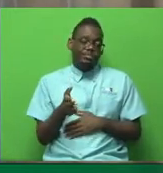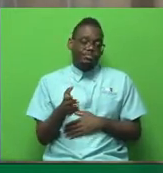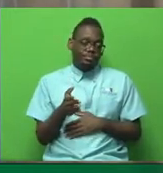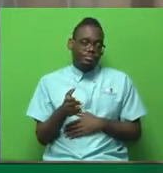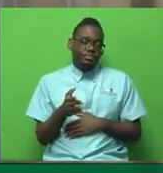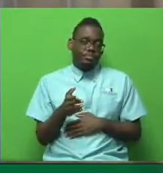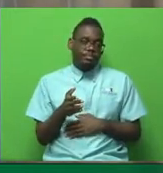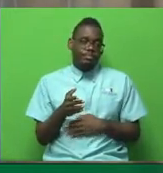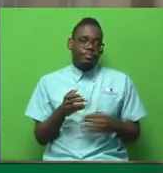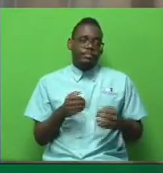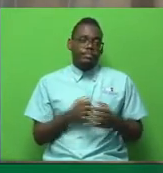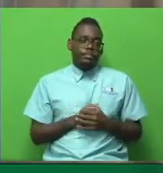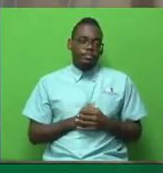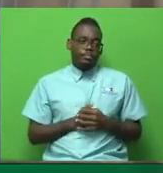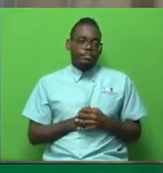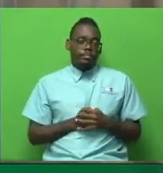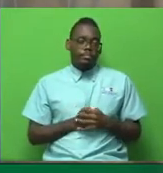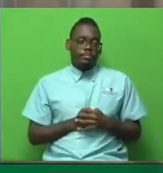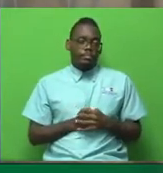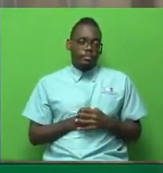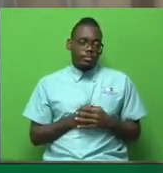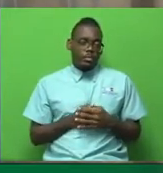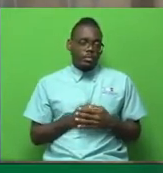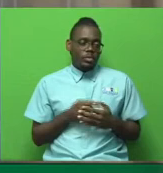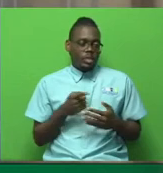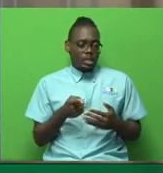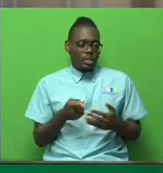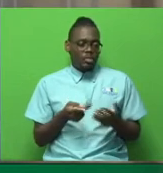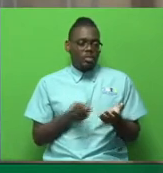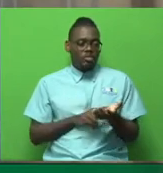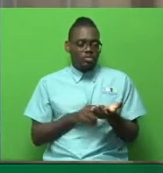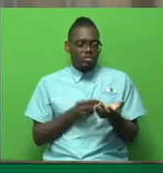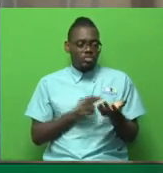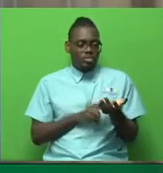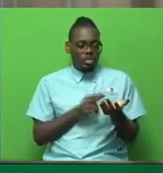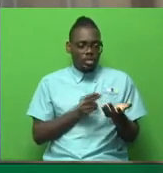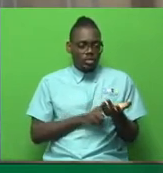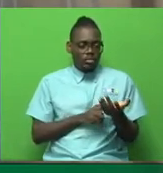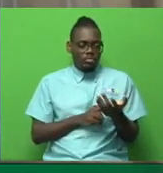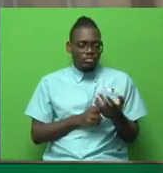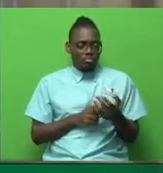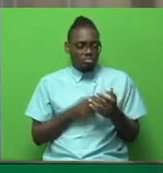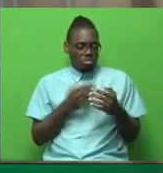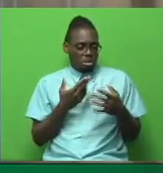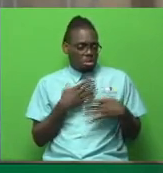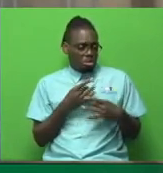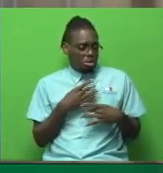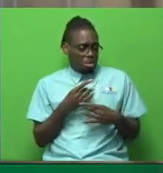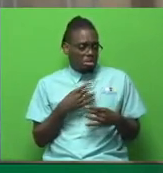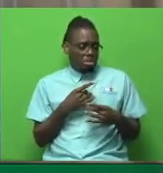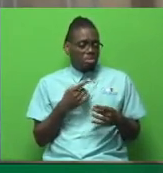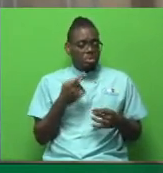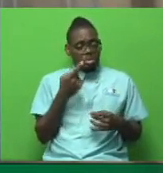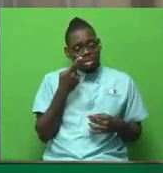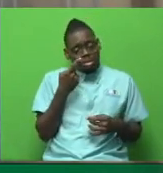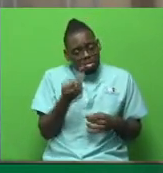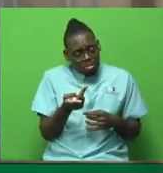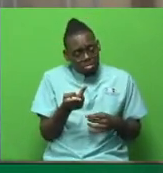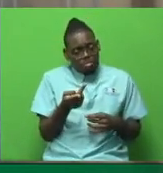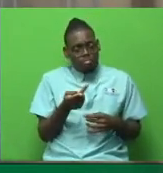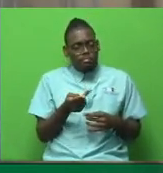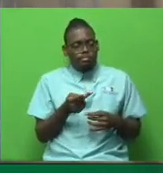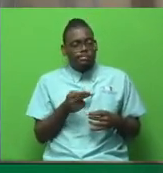Madam speaker interestingly enough I noted that the Minister of Finance complained that over the last 84 months